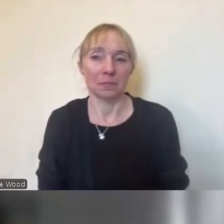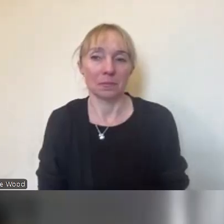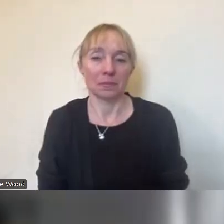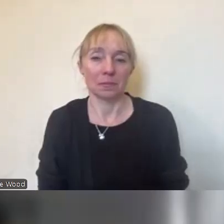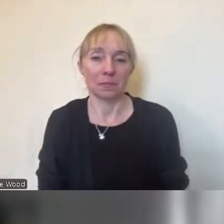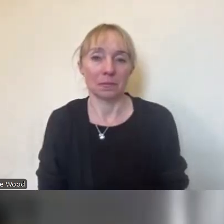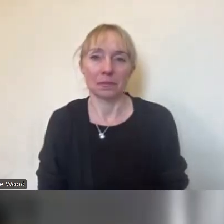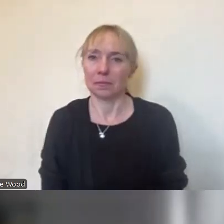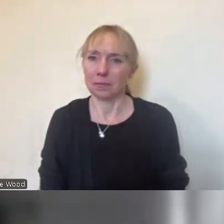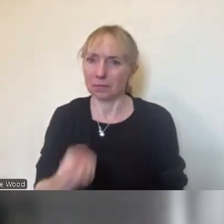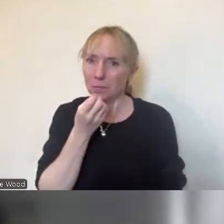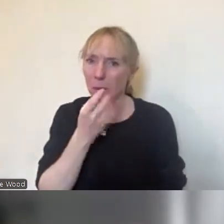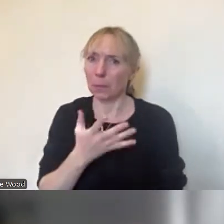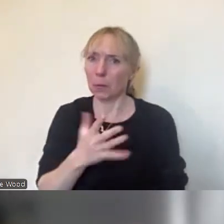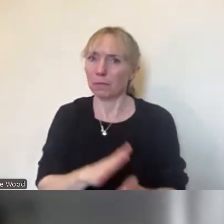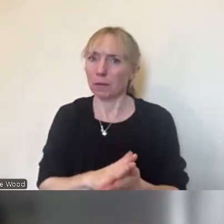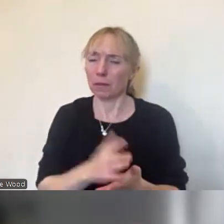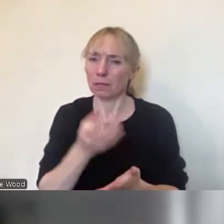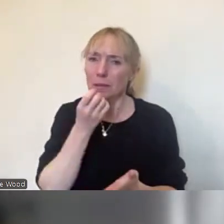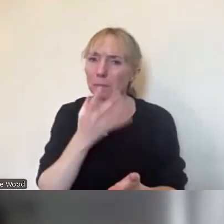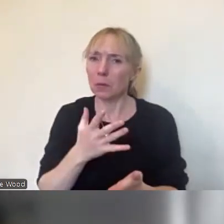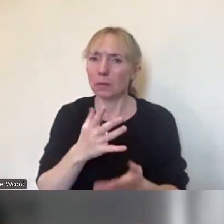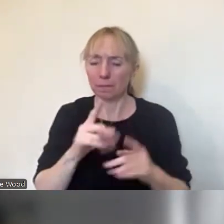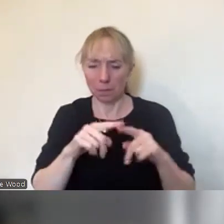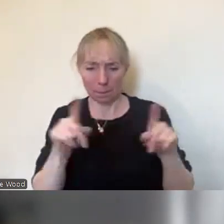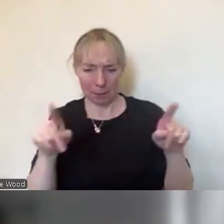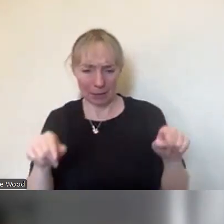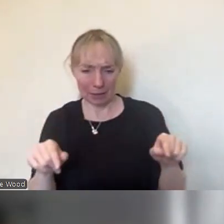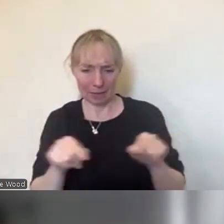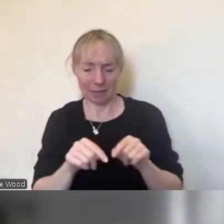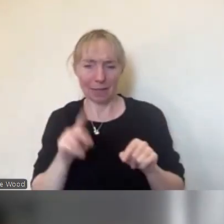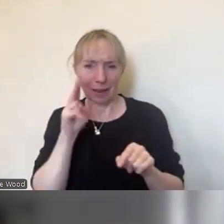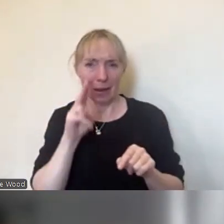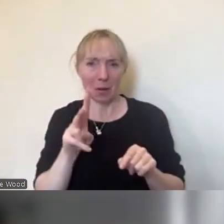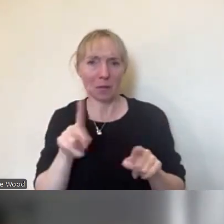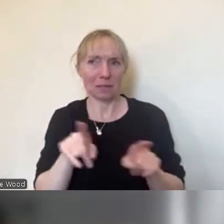It's beautiful. It's a really lovely piece, and it does look like a doily, definitely.